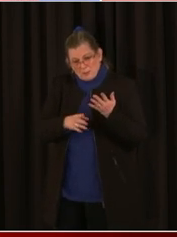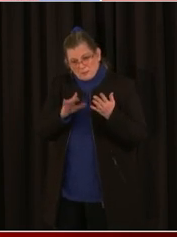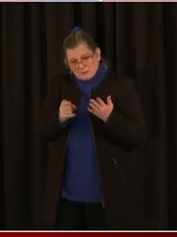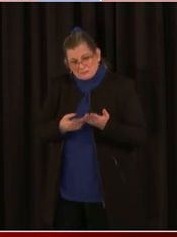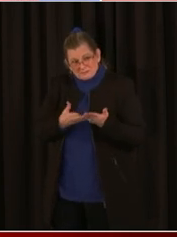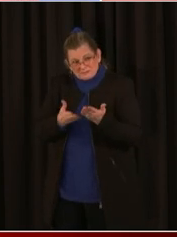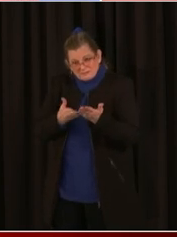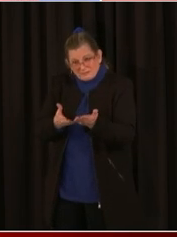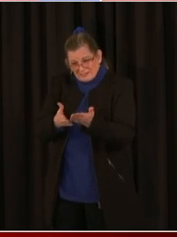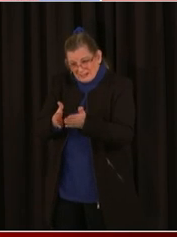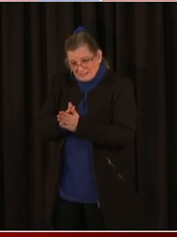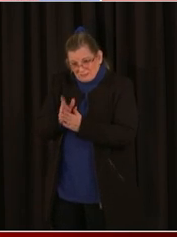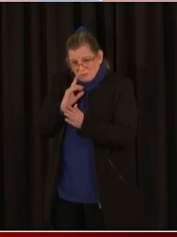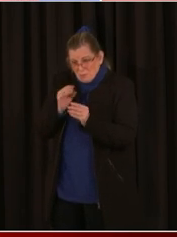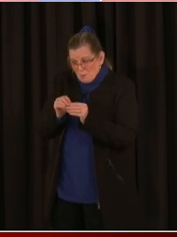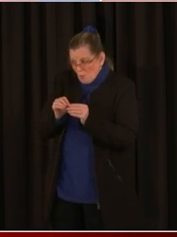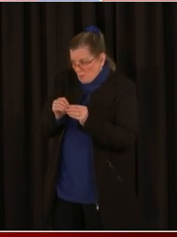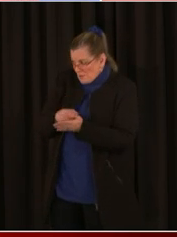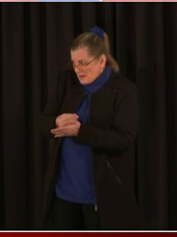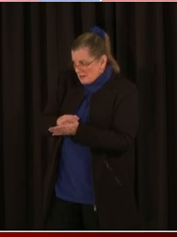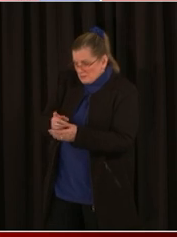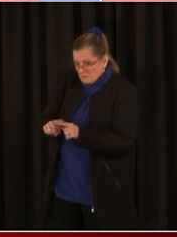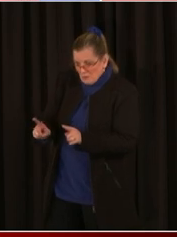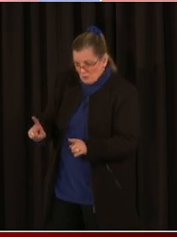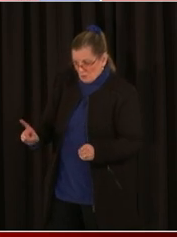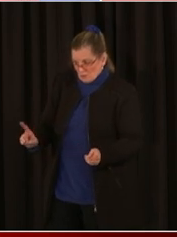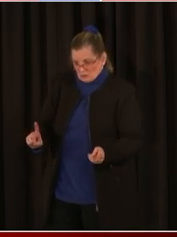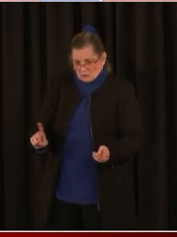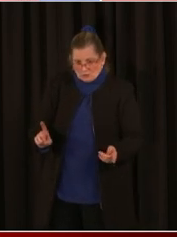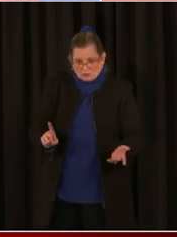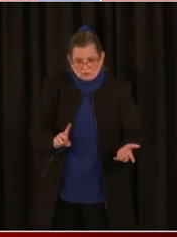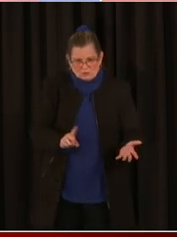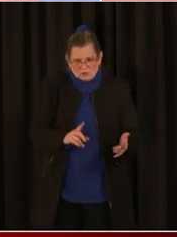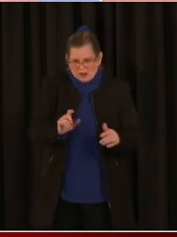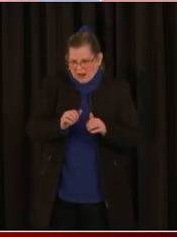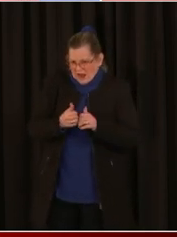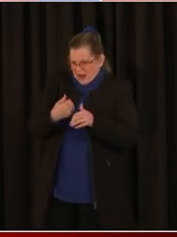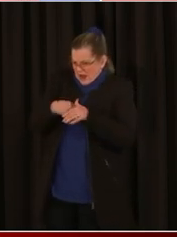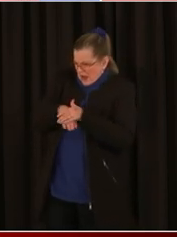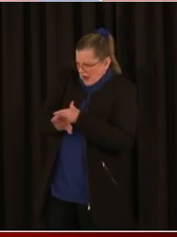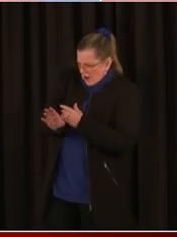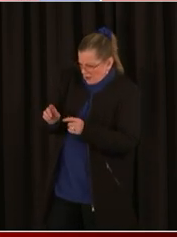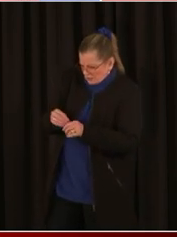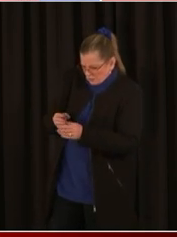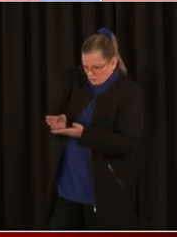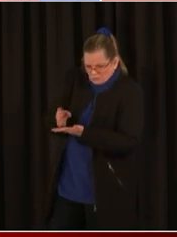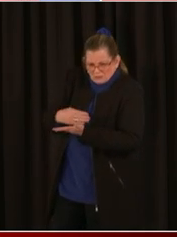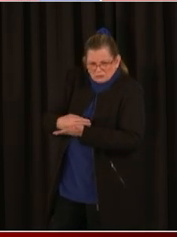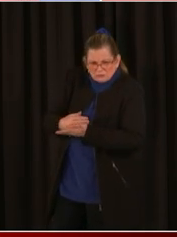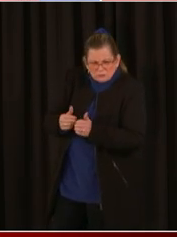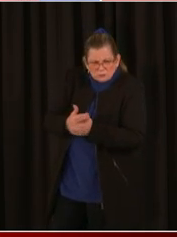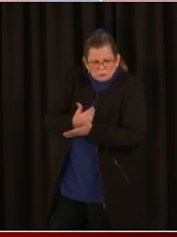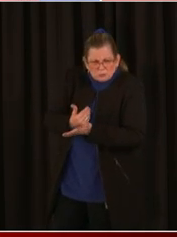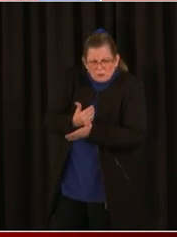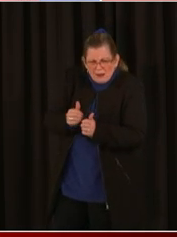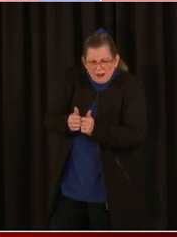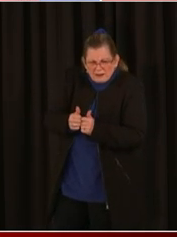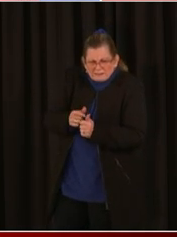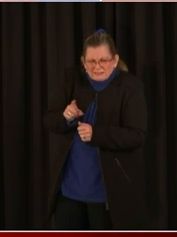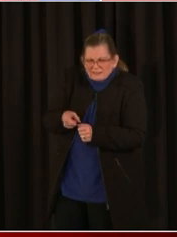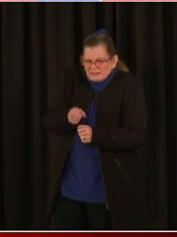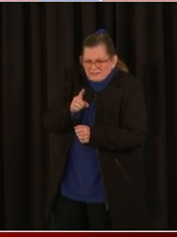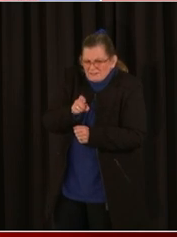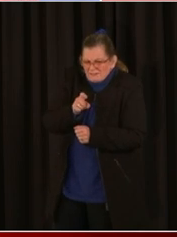more money, more funding, and so as we go into a new budget season, we're going to have to